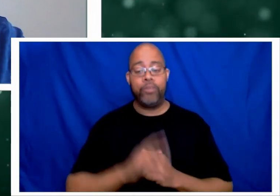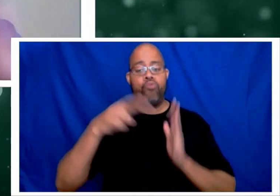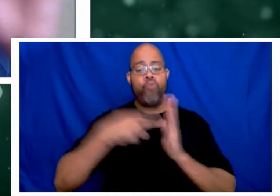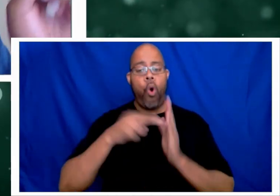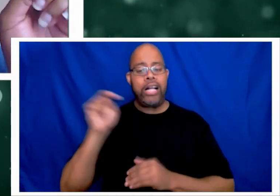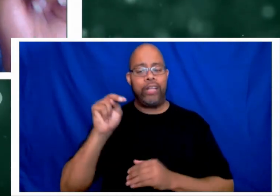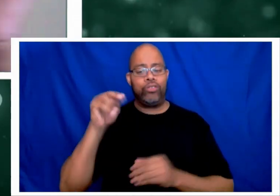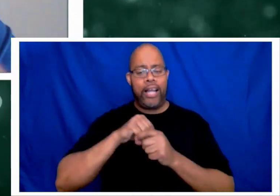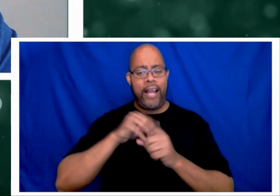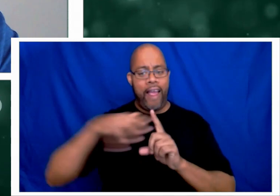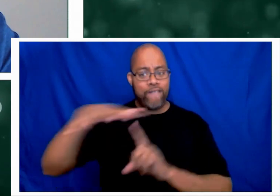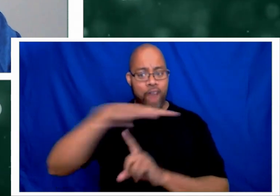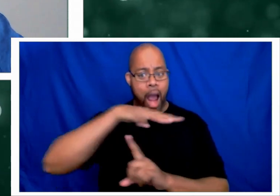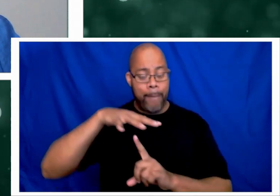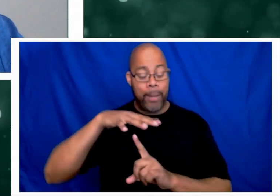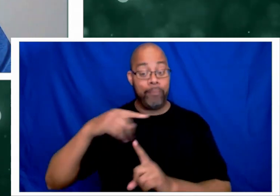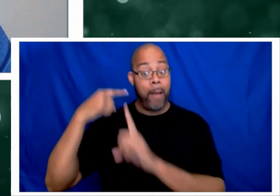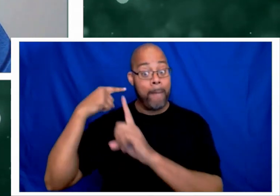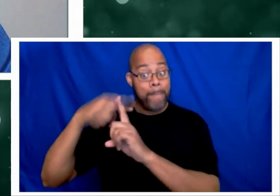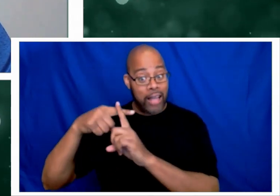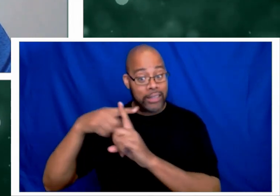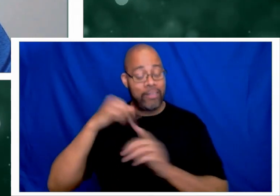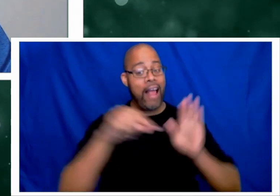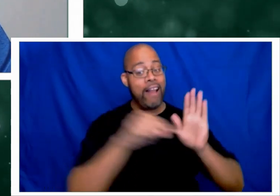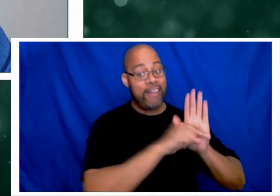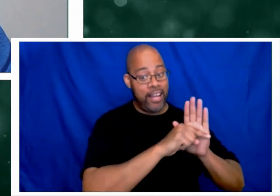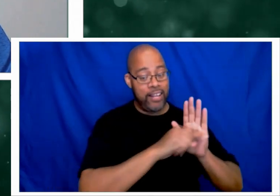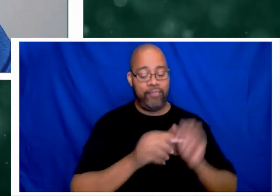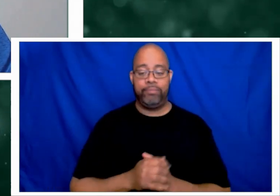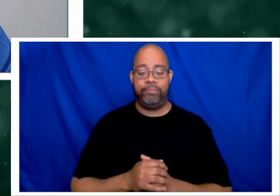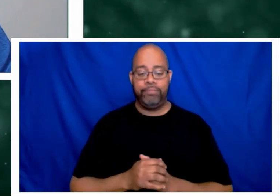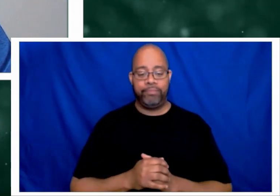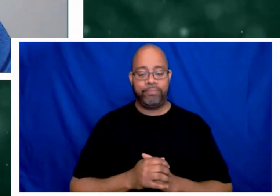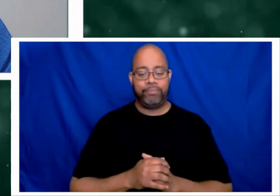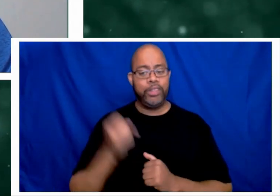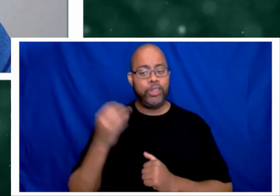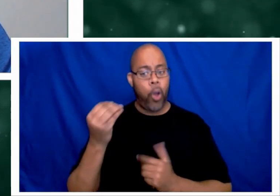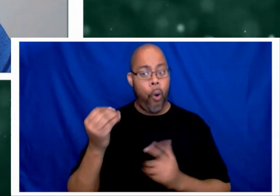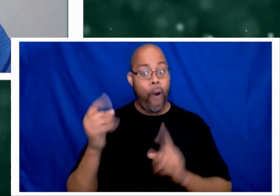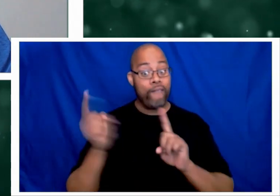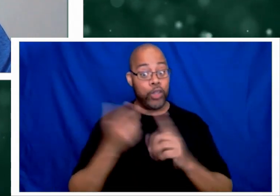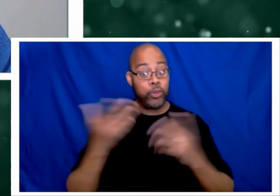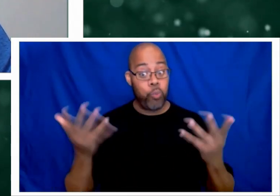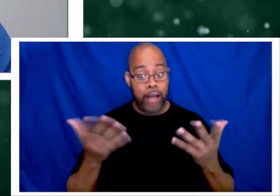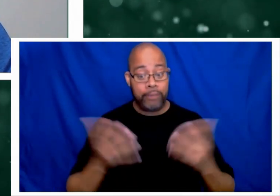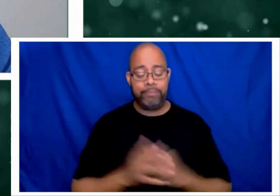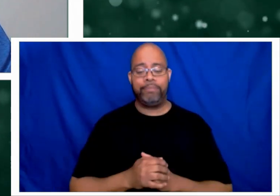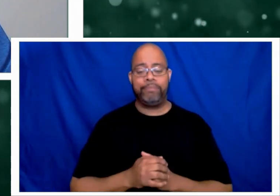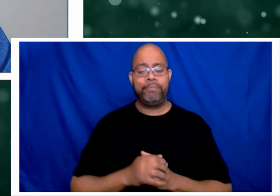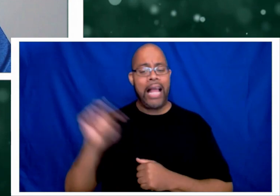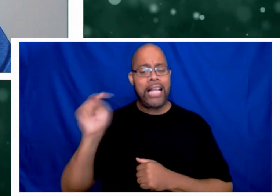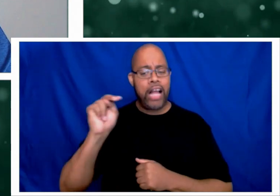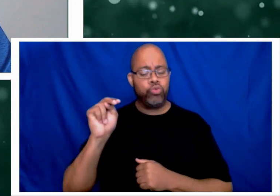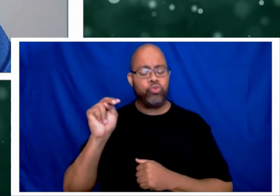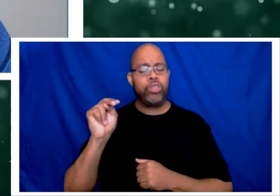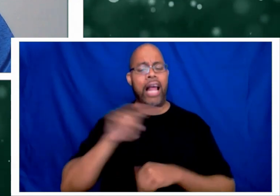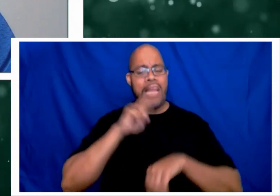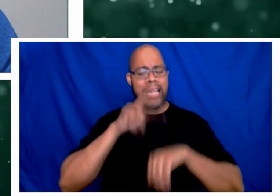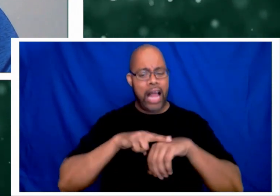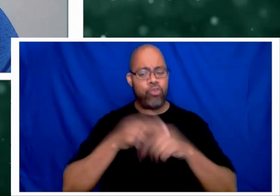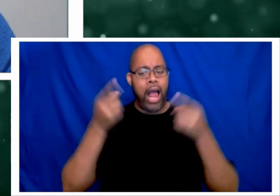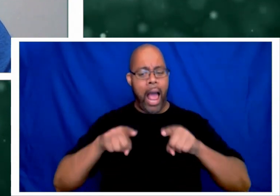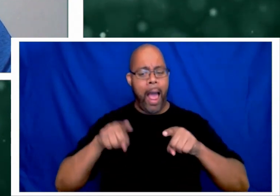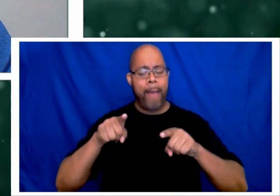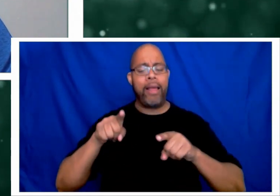environment, both the good and the bad of it. So, first things first. Nitrogen is a naturally occurring chemical element that